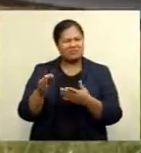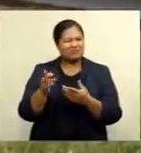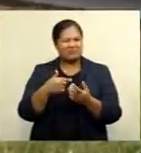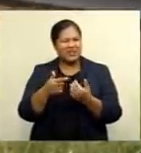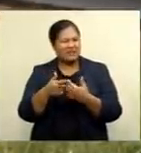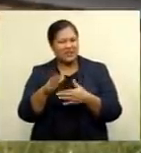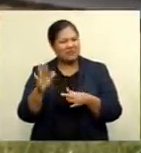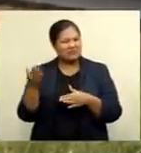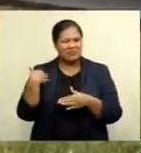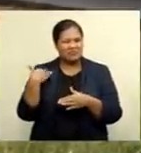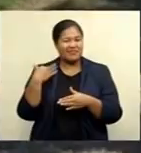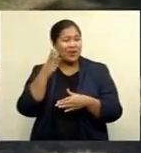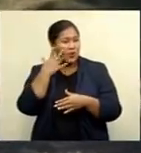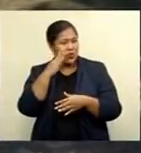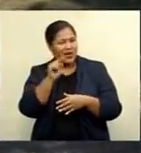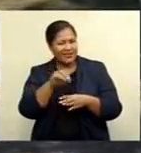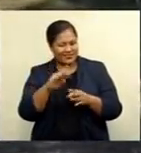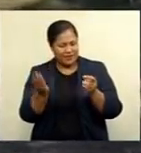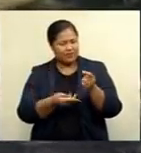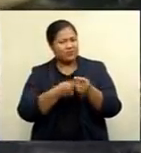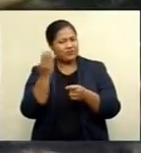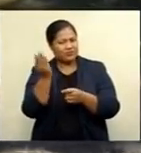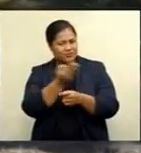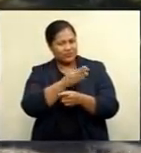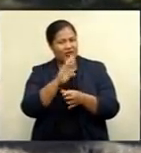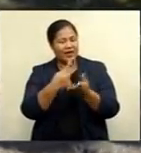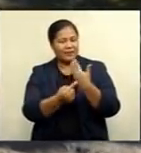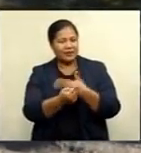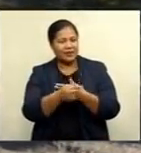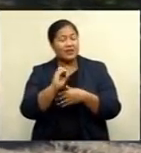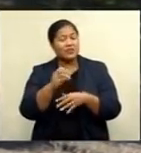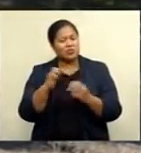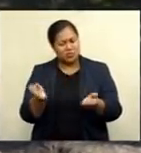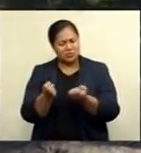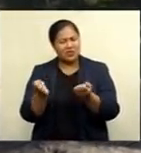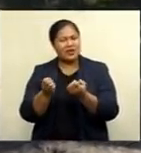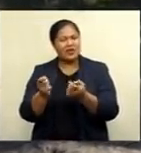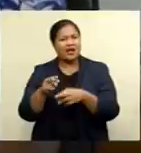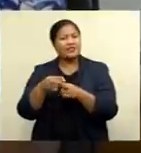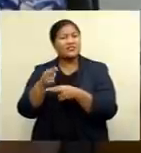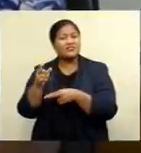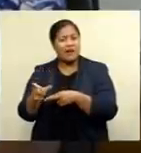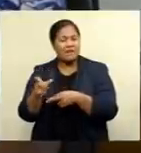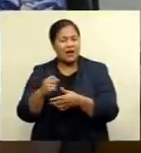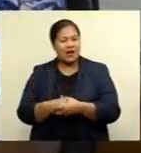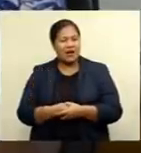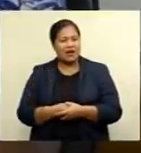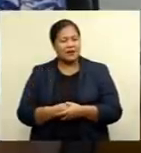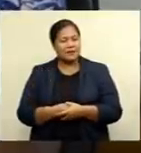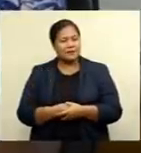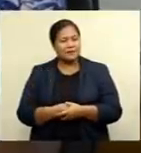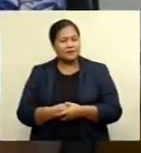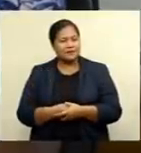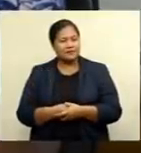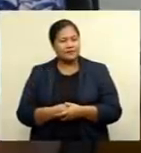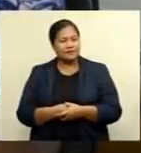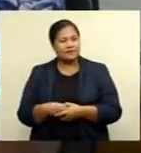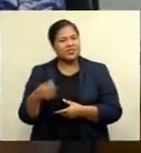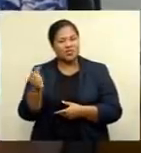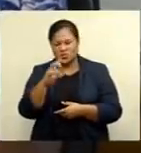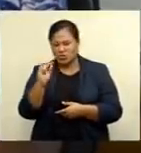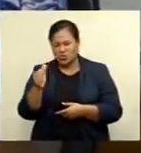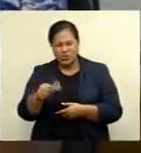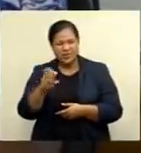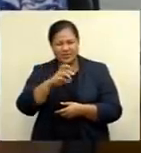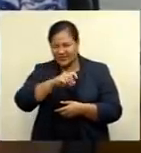is concerned, and we also encourage growers to take up the fertilizer